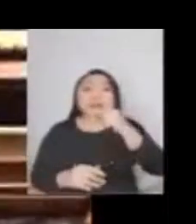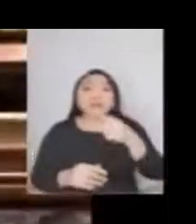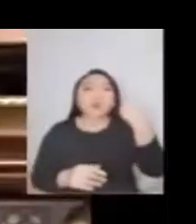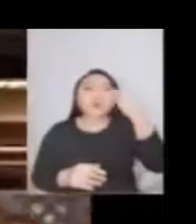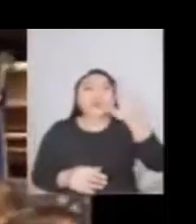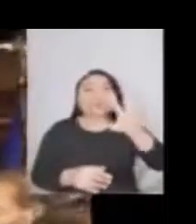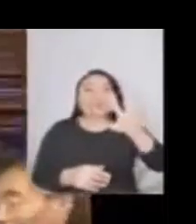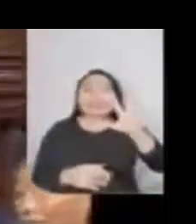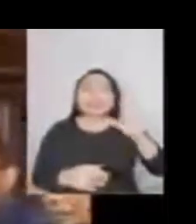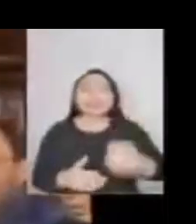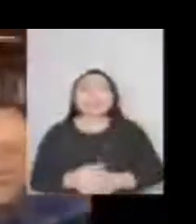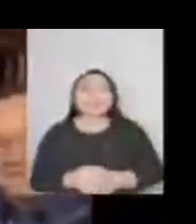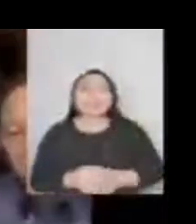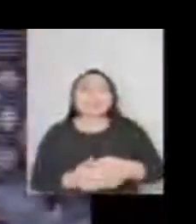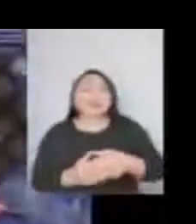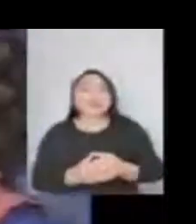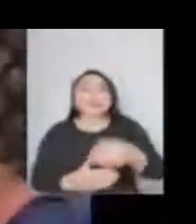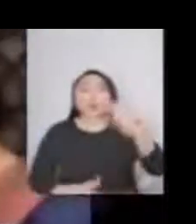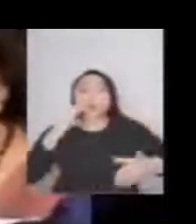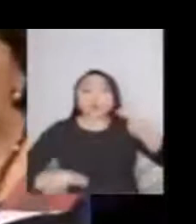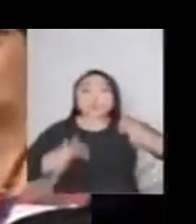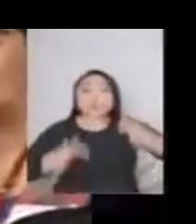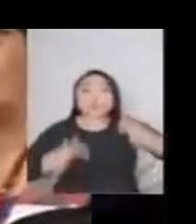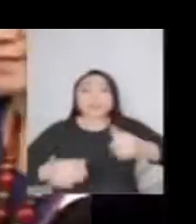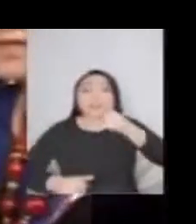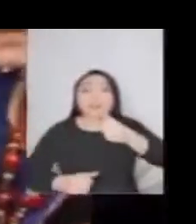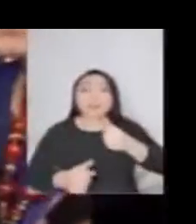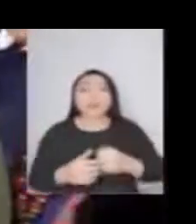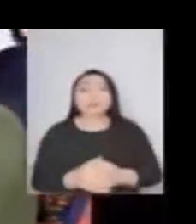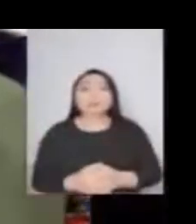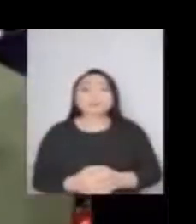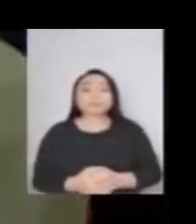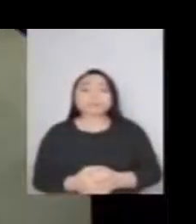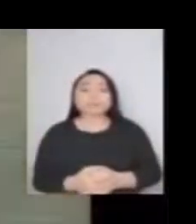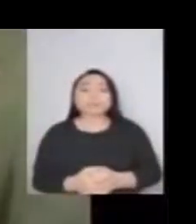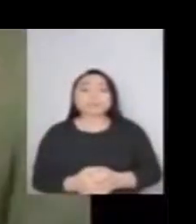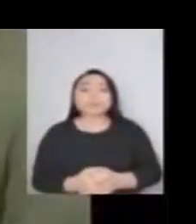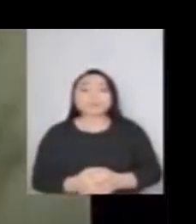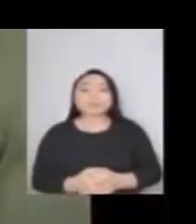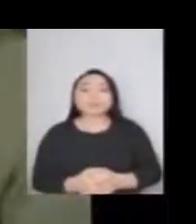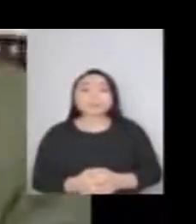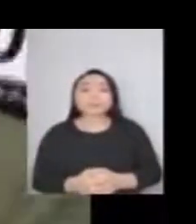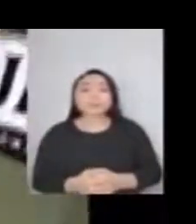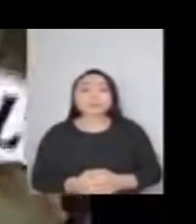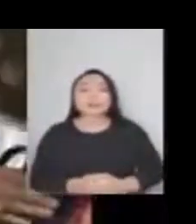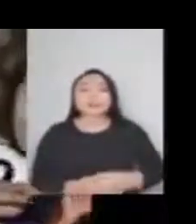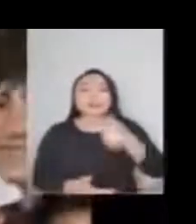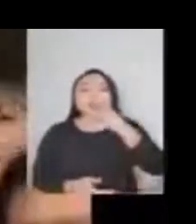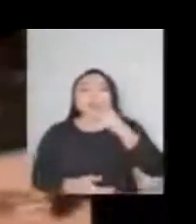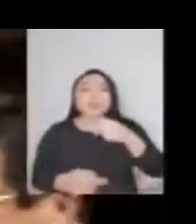Recognizing these political, economic, and social-cultural realities that affect Filipino women's current condition, Republic